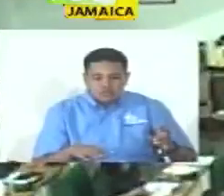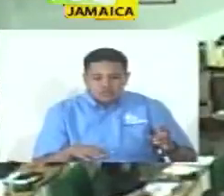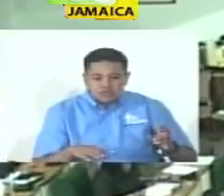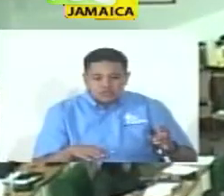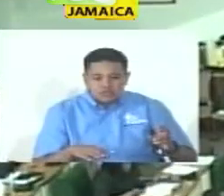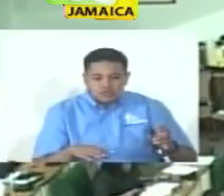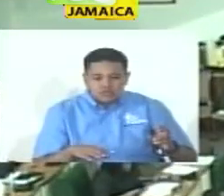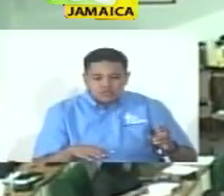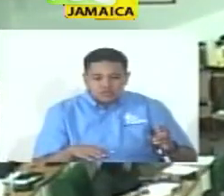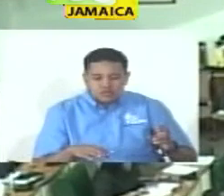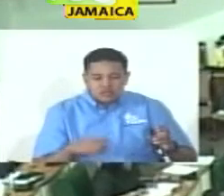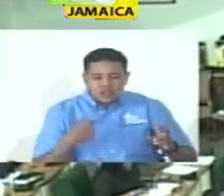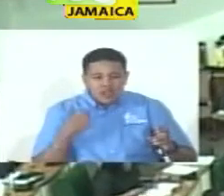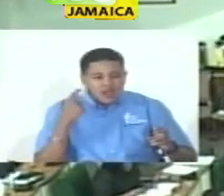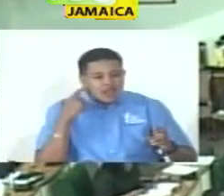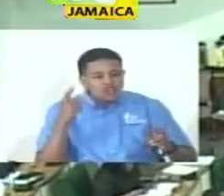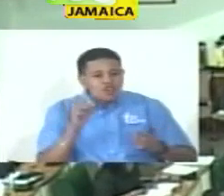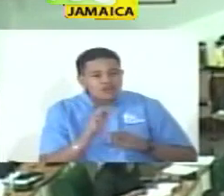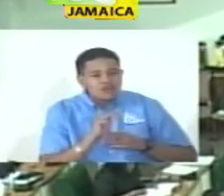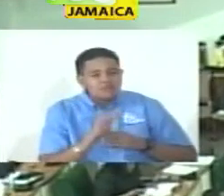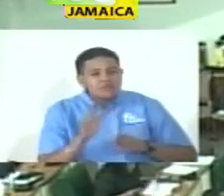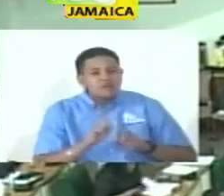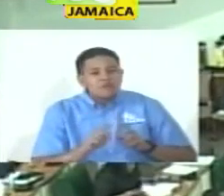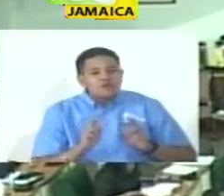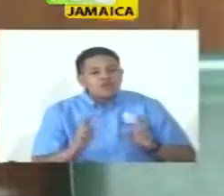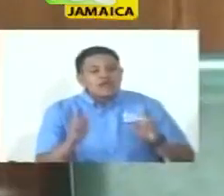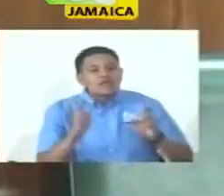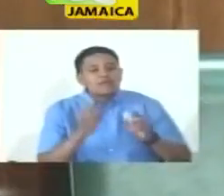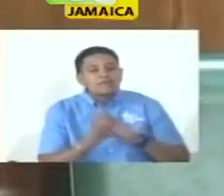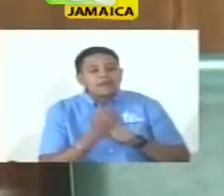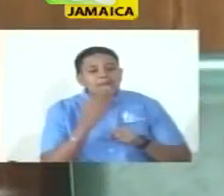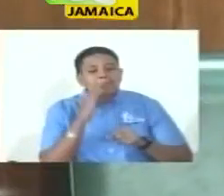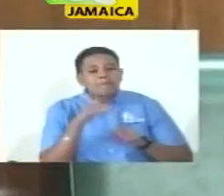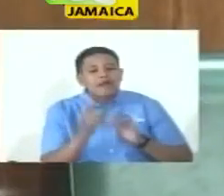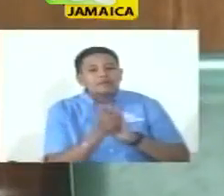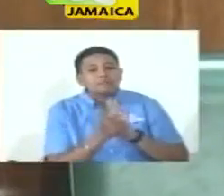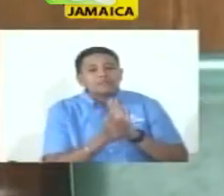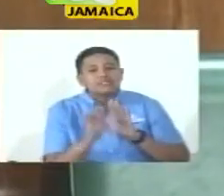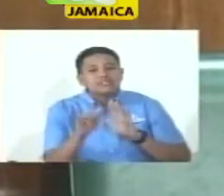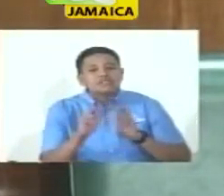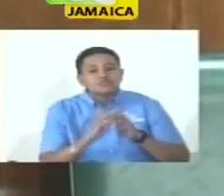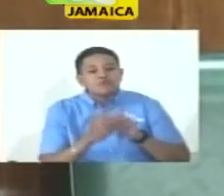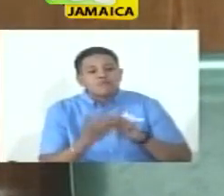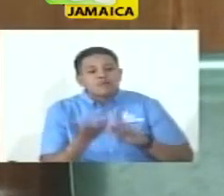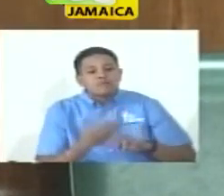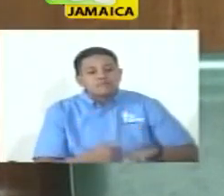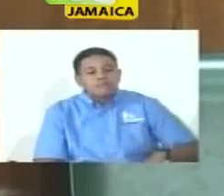I hear you, Minister. But yes, make bad bills. That's the problem.